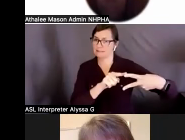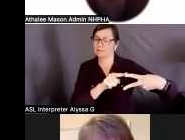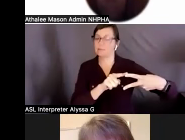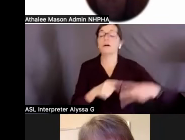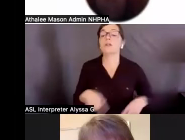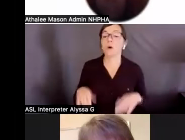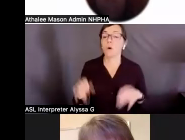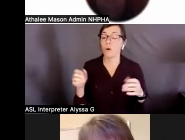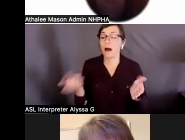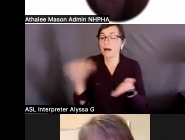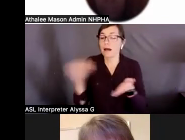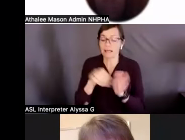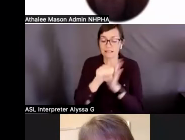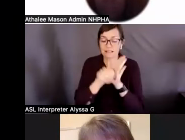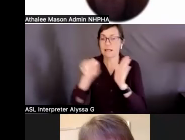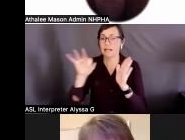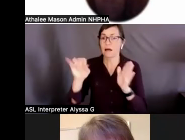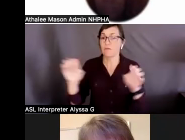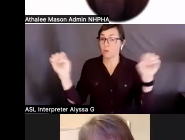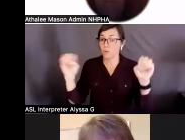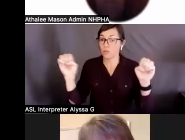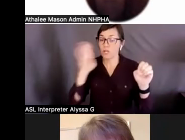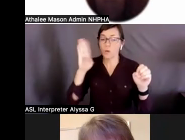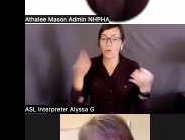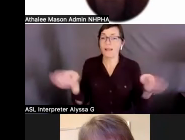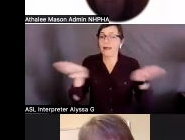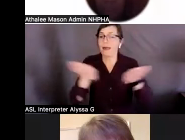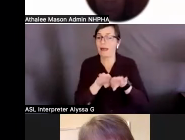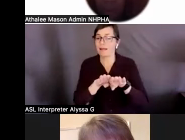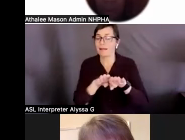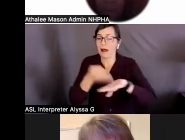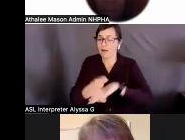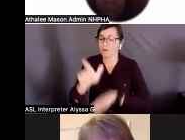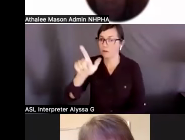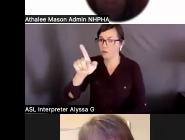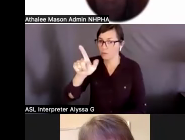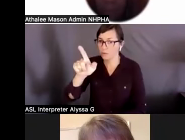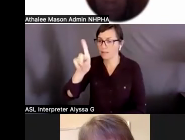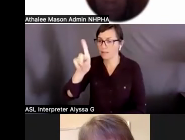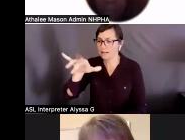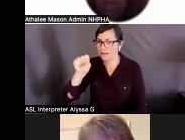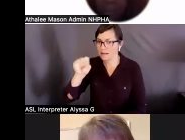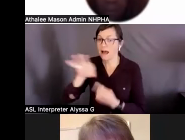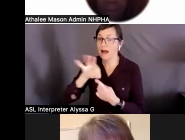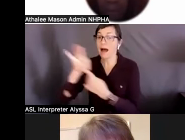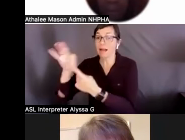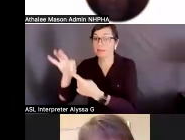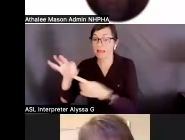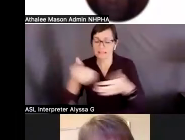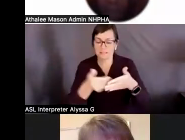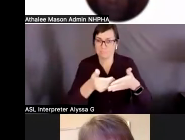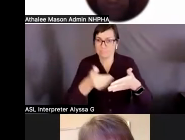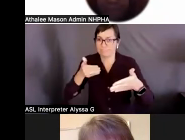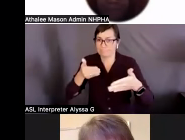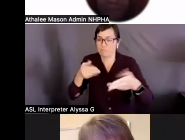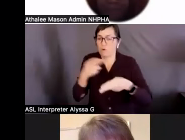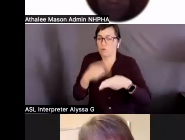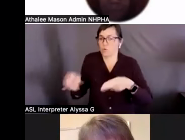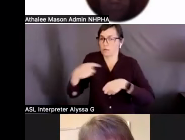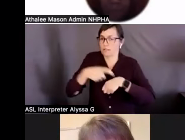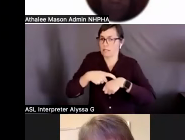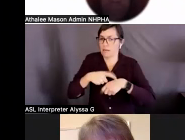emergency automatically ends after 21 days unless the emergency declarations specifies a shorter timeline. But the